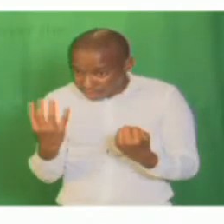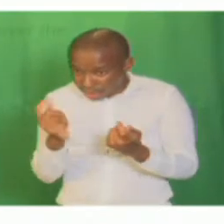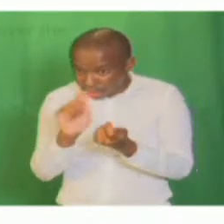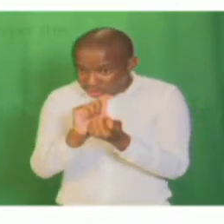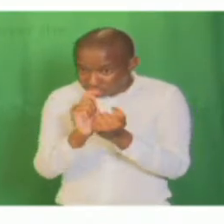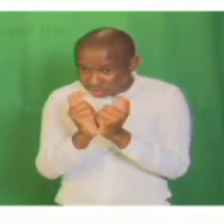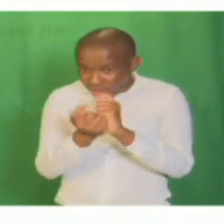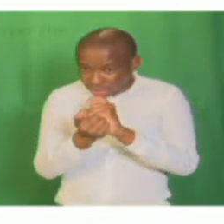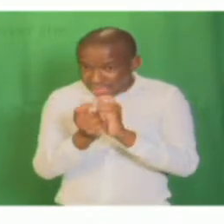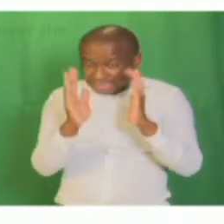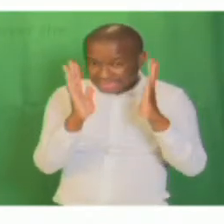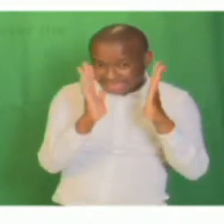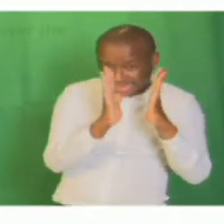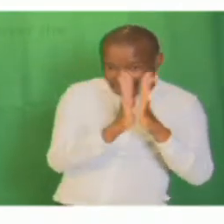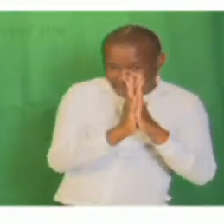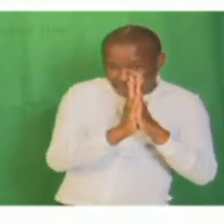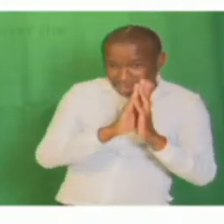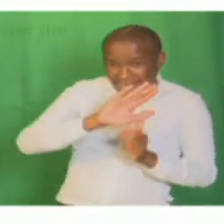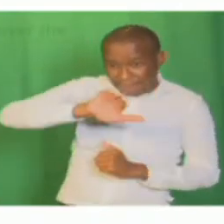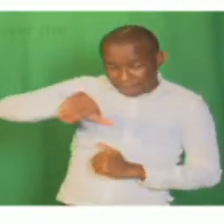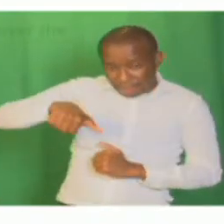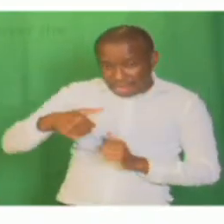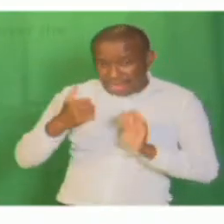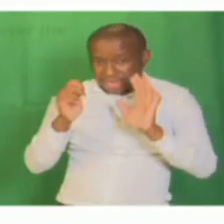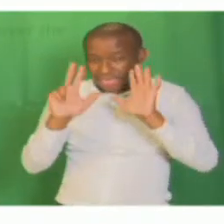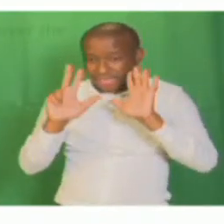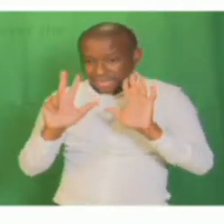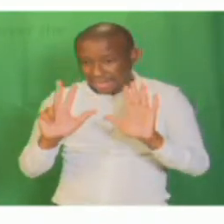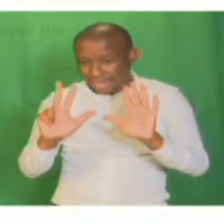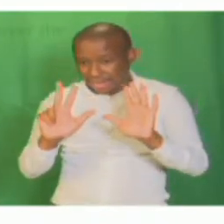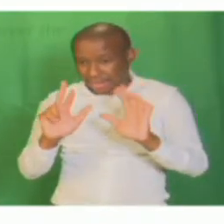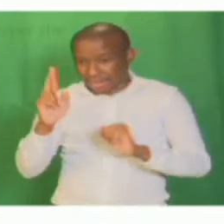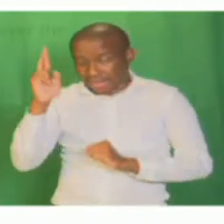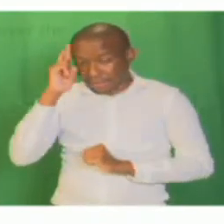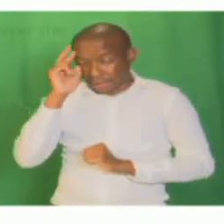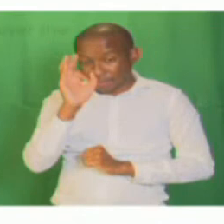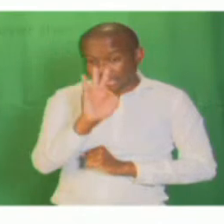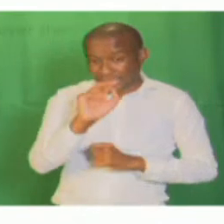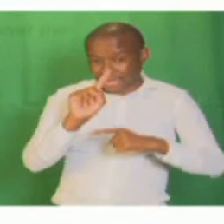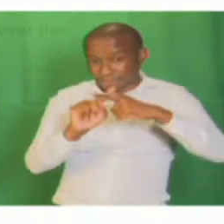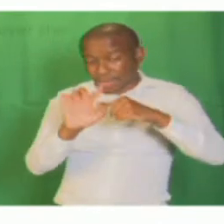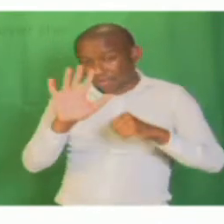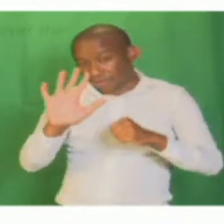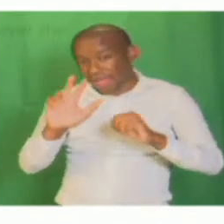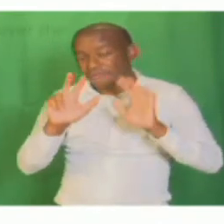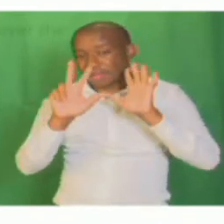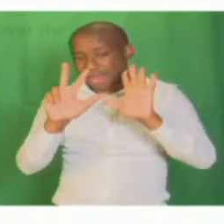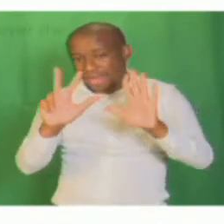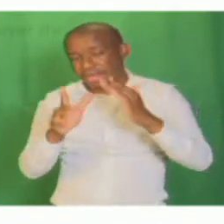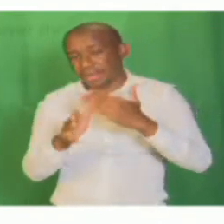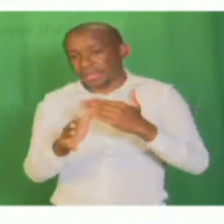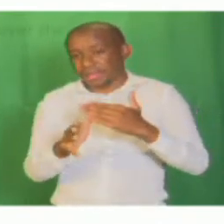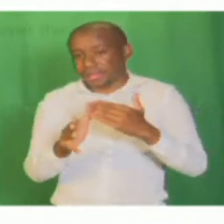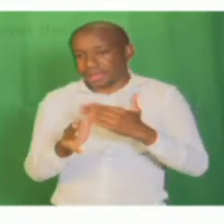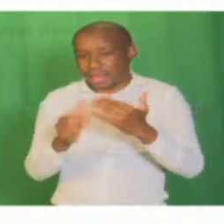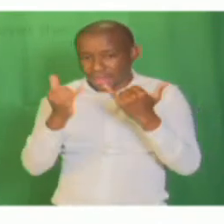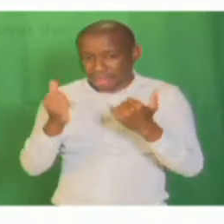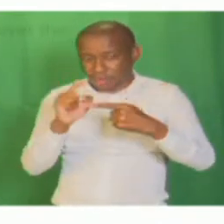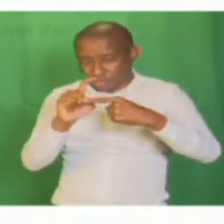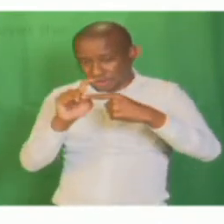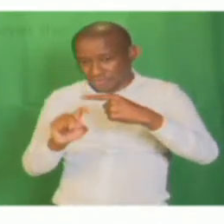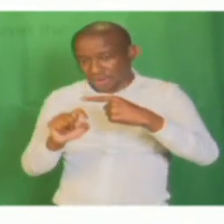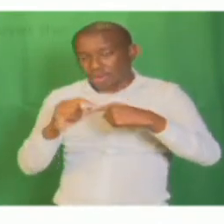into 10 minus 8. We remember 3 plus 5 is 8. Then we bring back the division sign